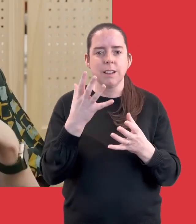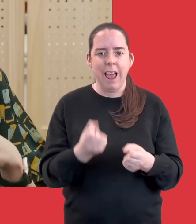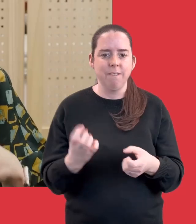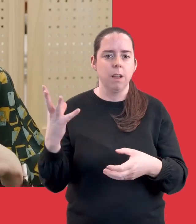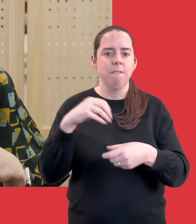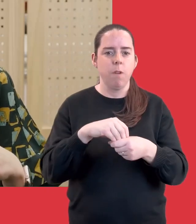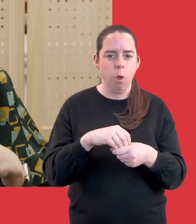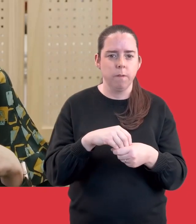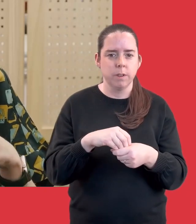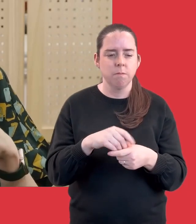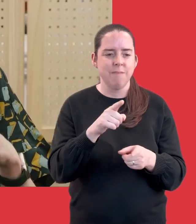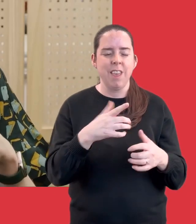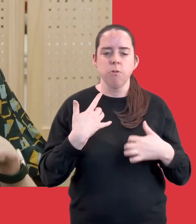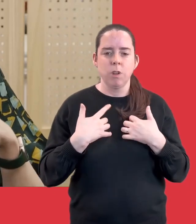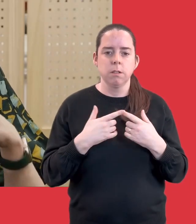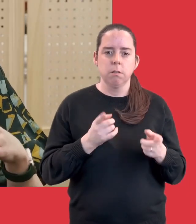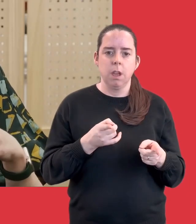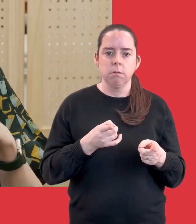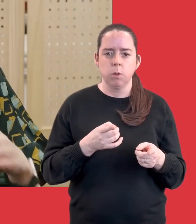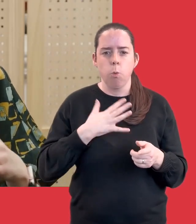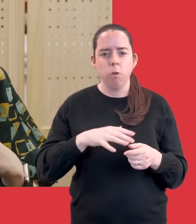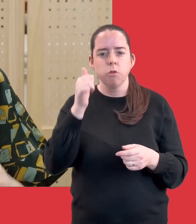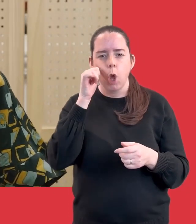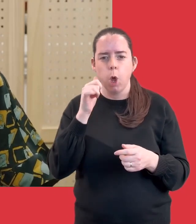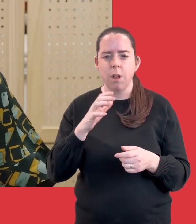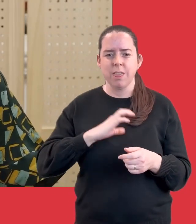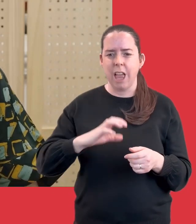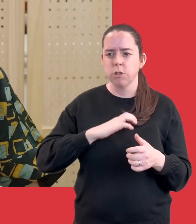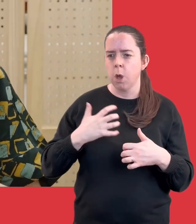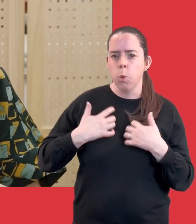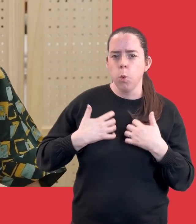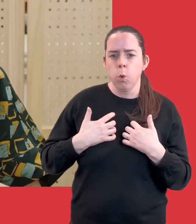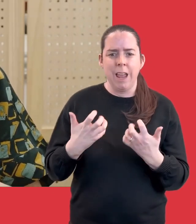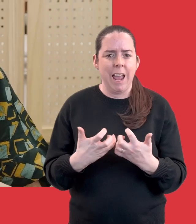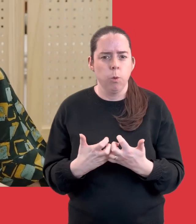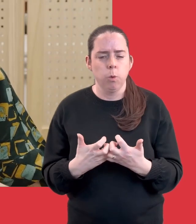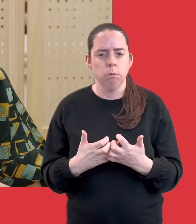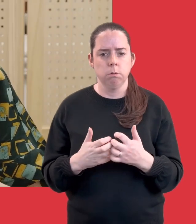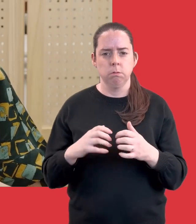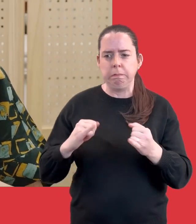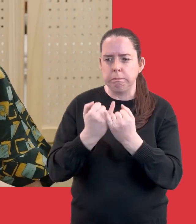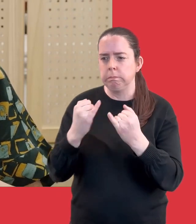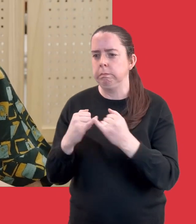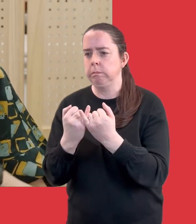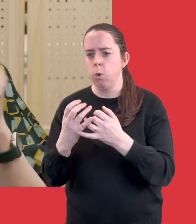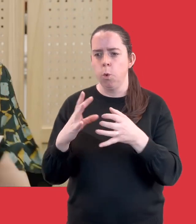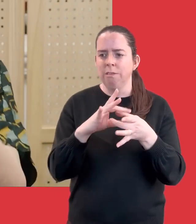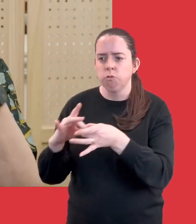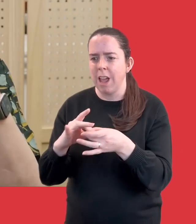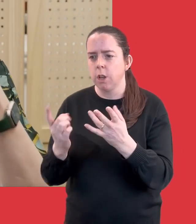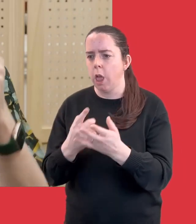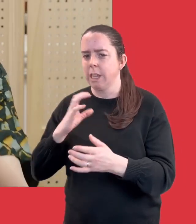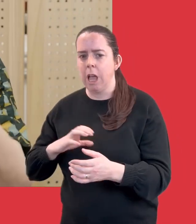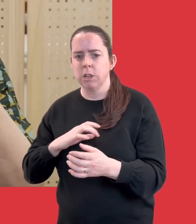because that's what they're interested in. They want to know what makes this character tick. Why are they bumping